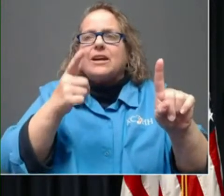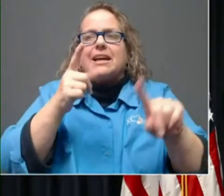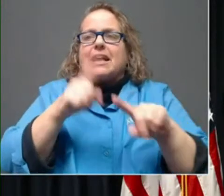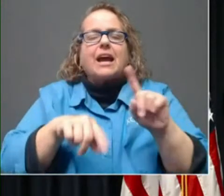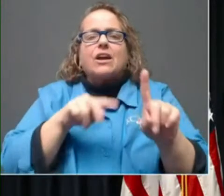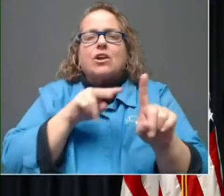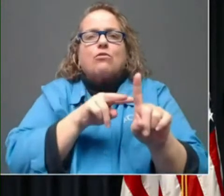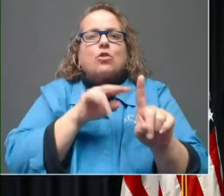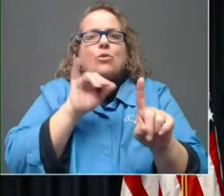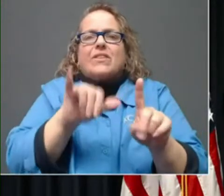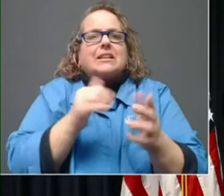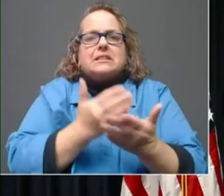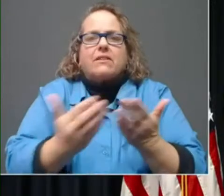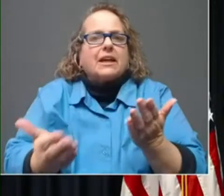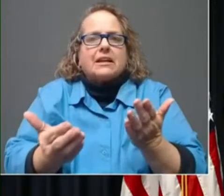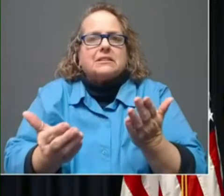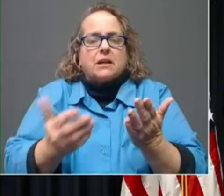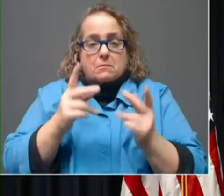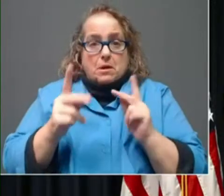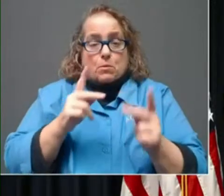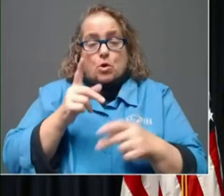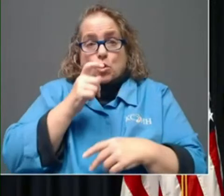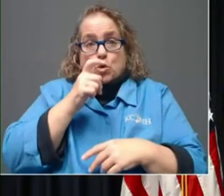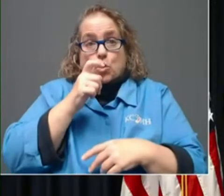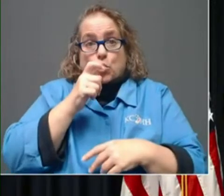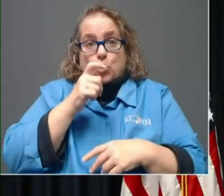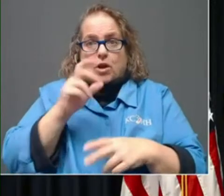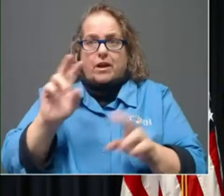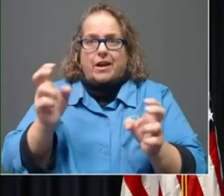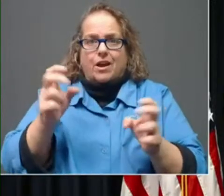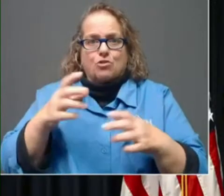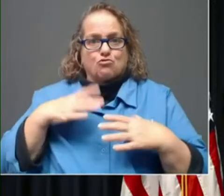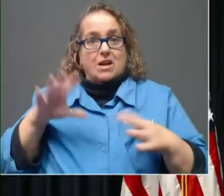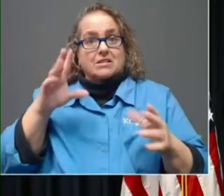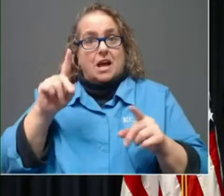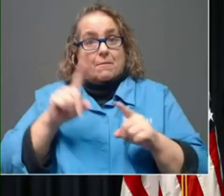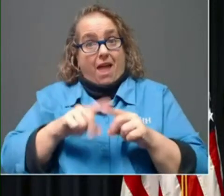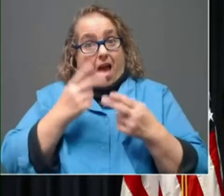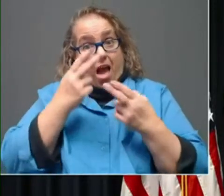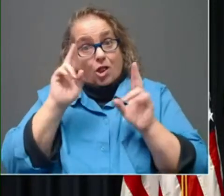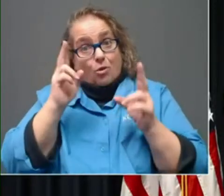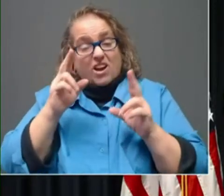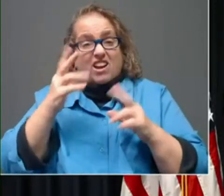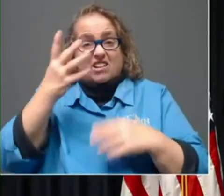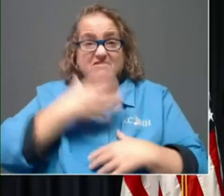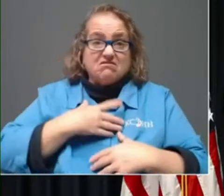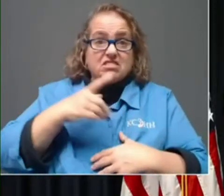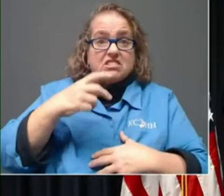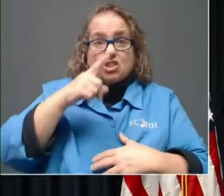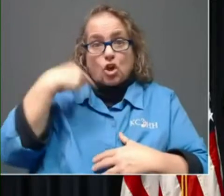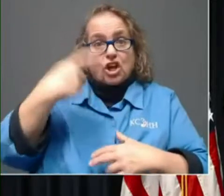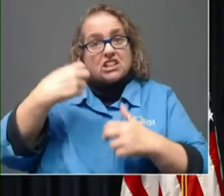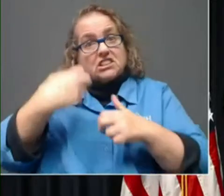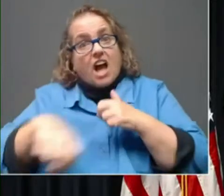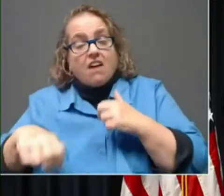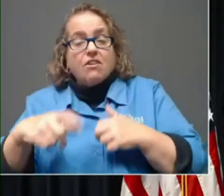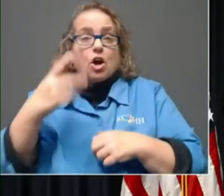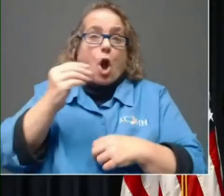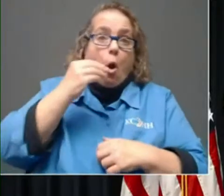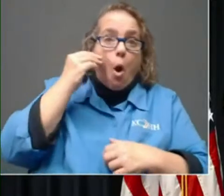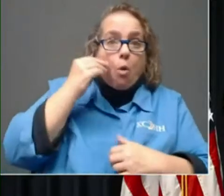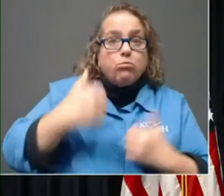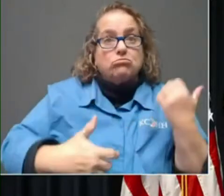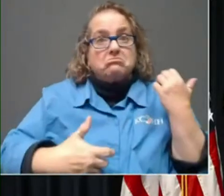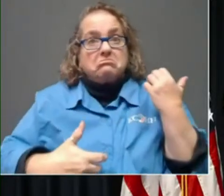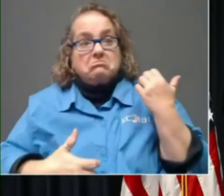these things as simply people who dress up like it's Halloween and want to seem tough and then go home. We saw an attack on our nation's